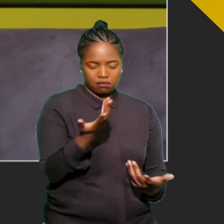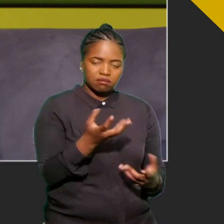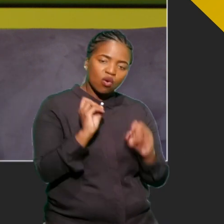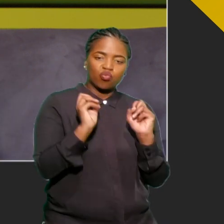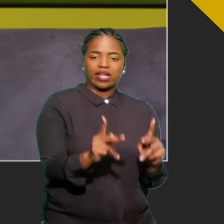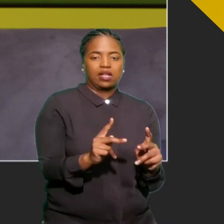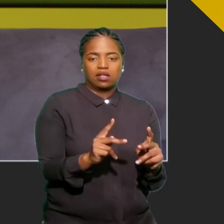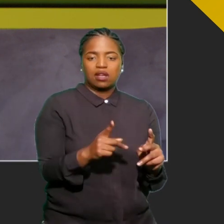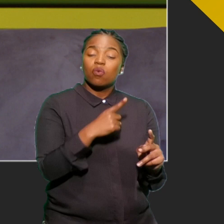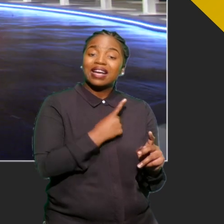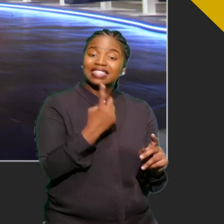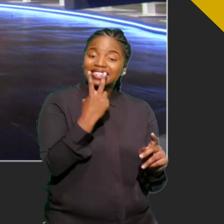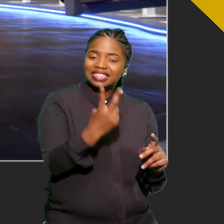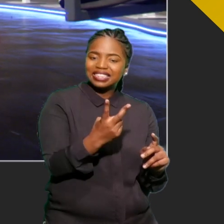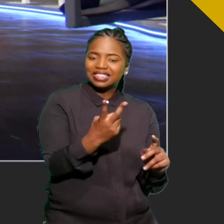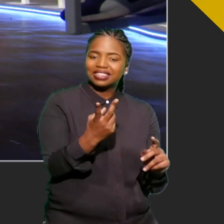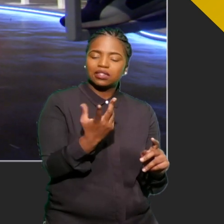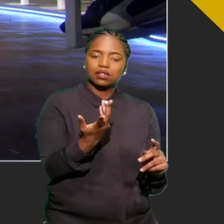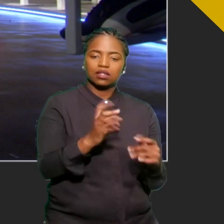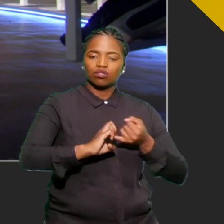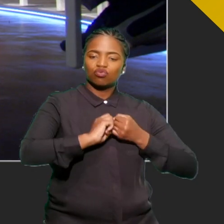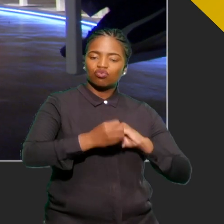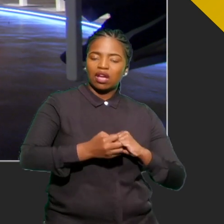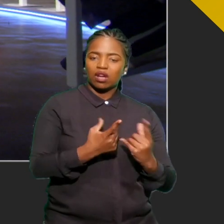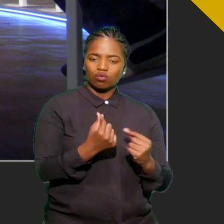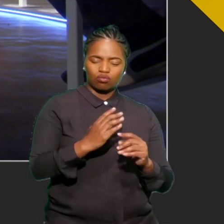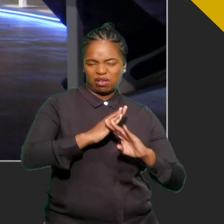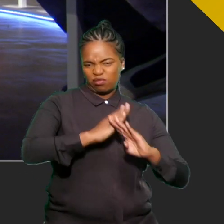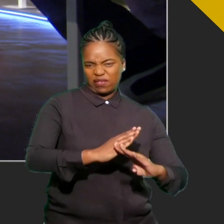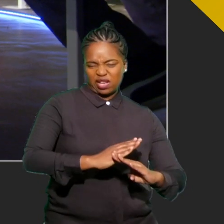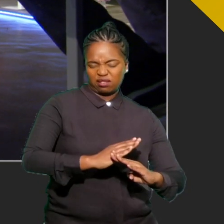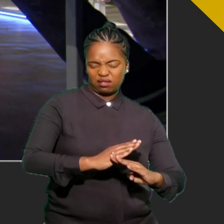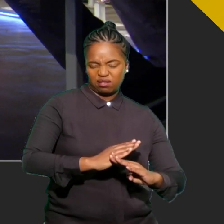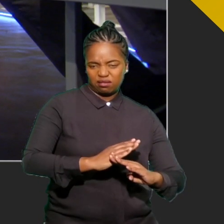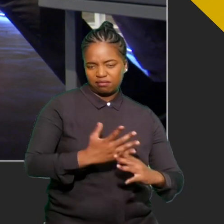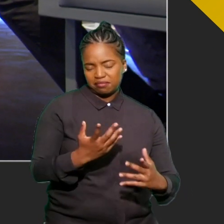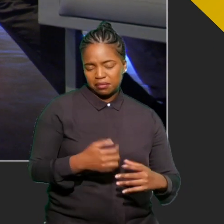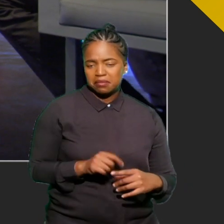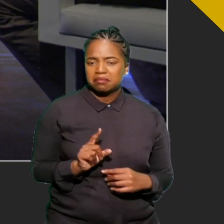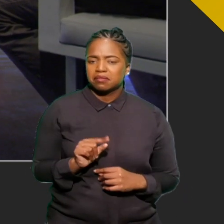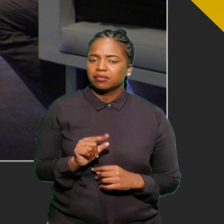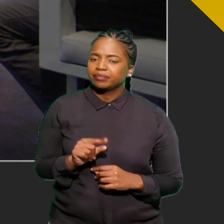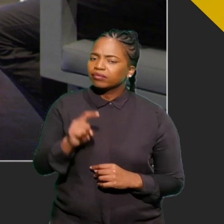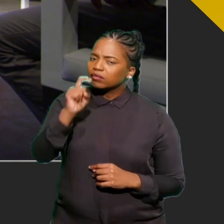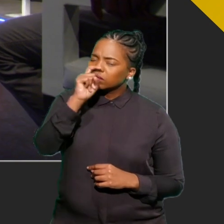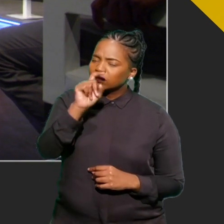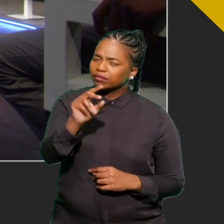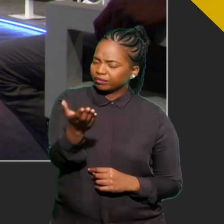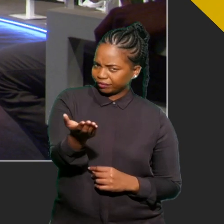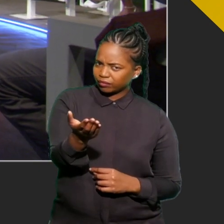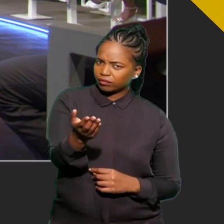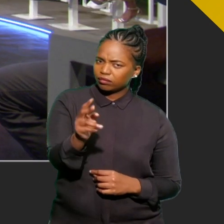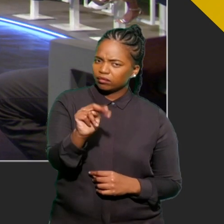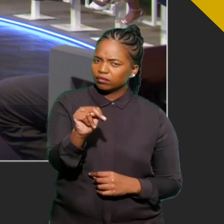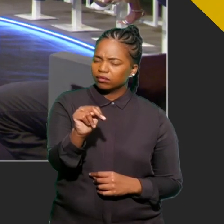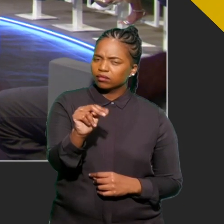okay. Eke bona re bele ke thoma go bona bona okay ere ke ke prevent yeah sisko sicela ukufaka nawe kancane